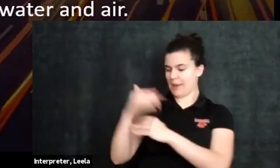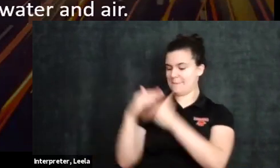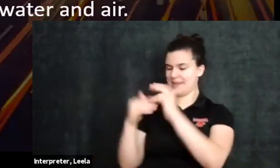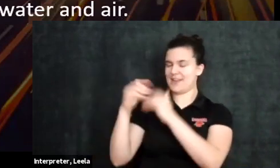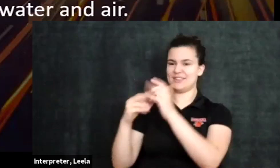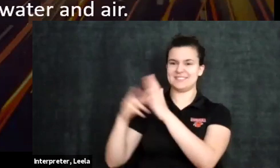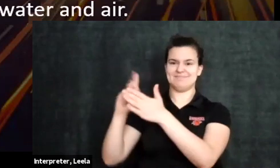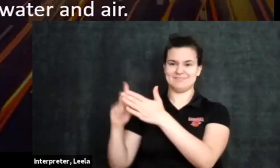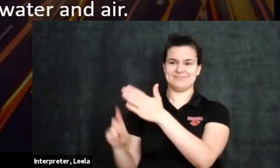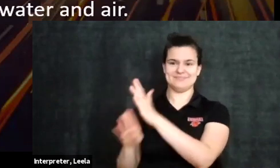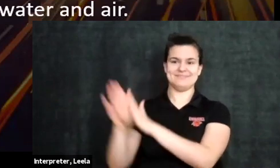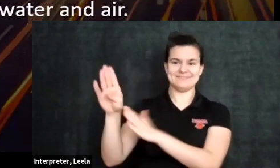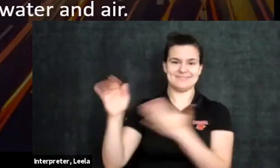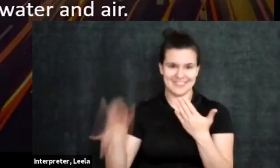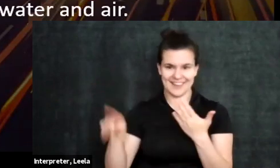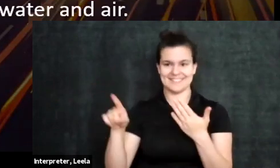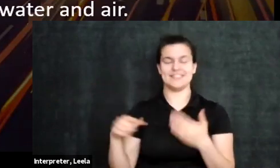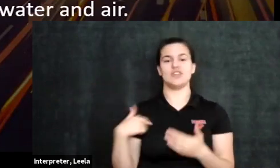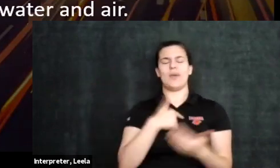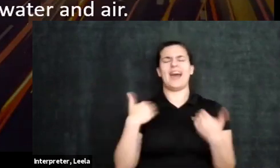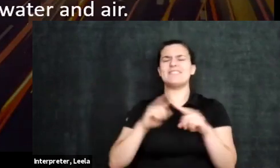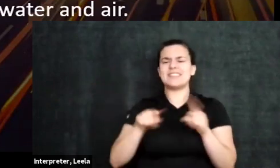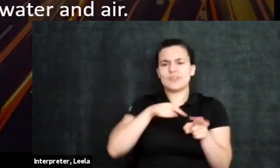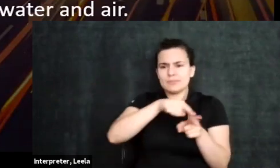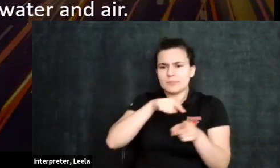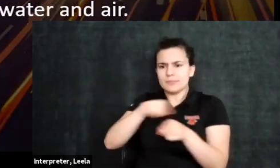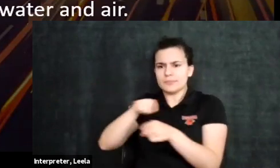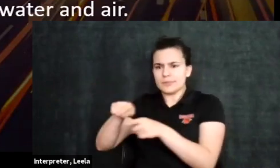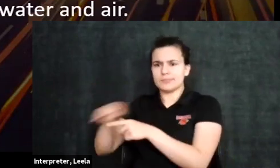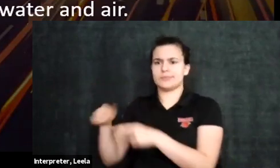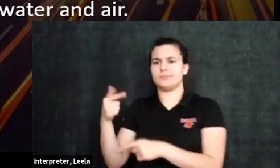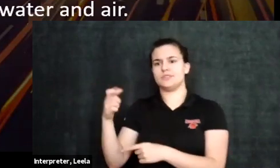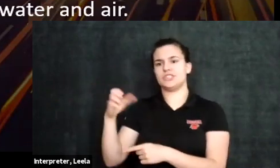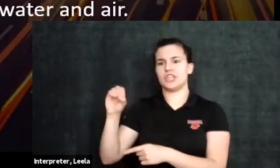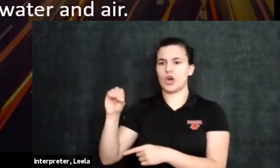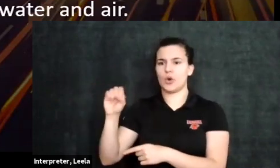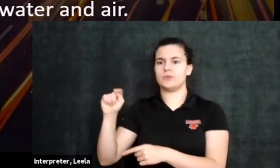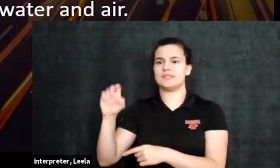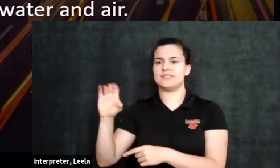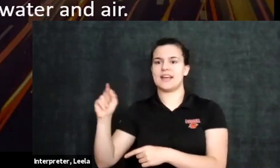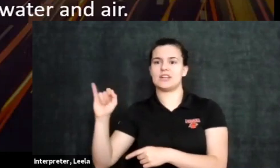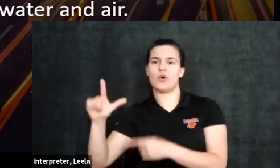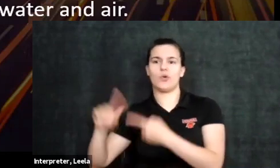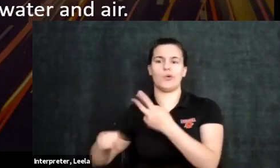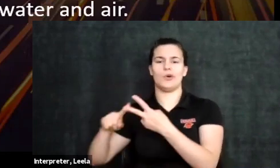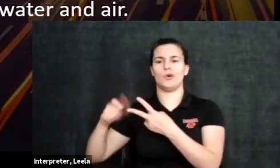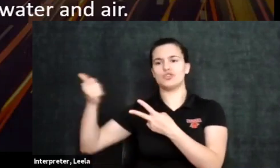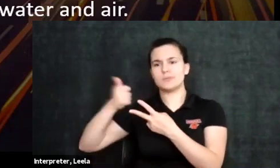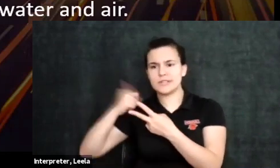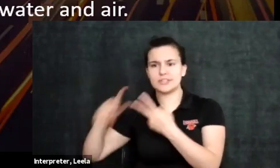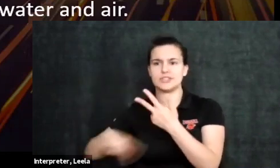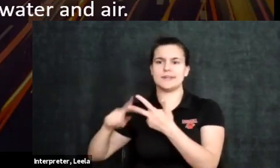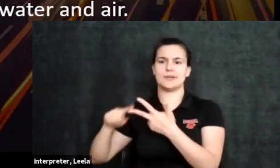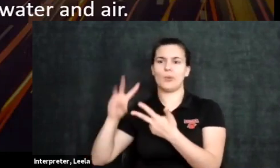of sub-disciplines like structural engineering, geotechnical, transportation, water resources, environmental, and even